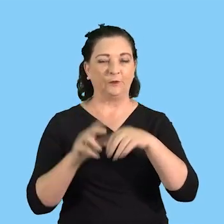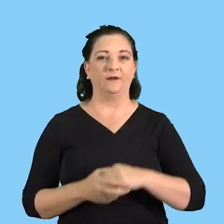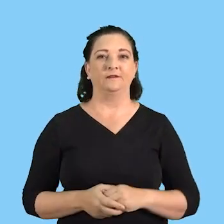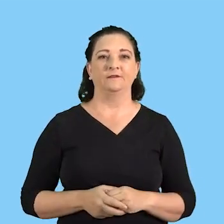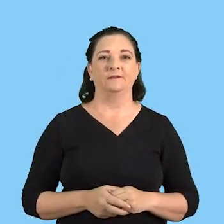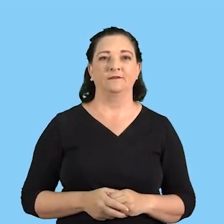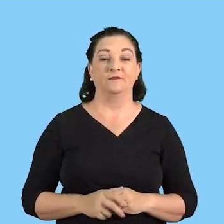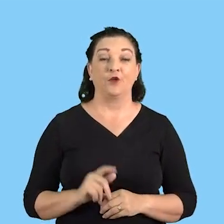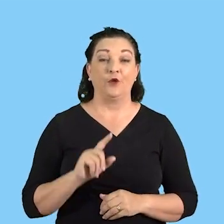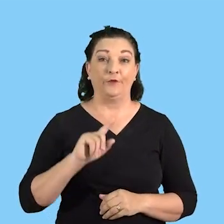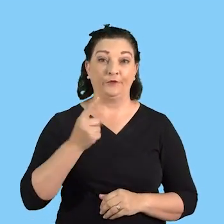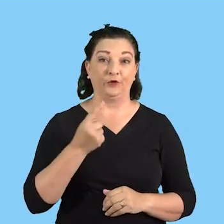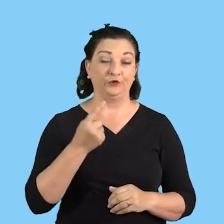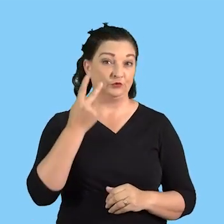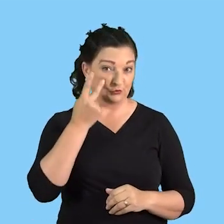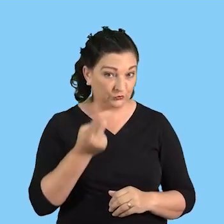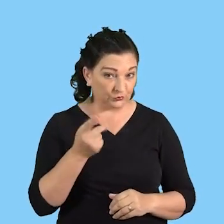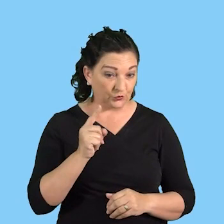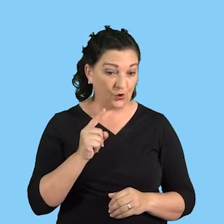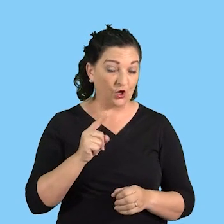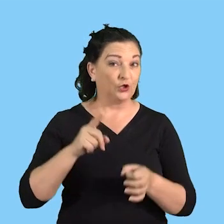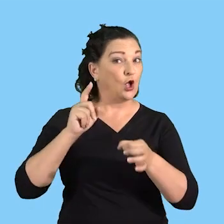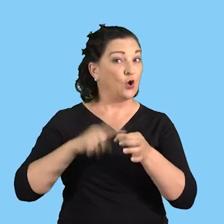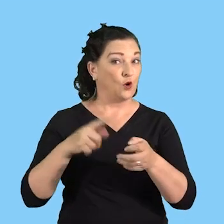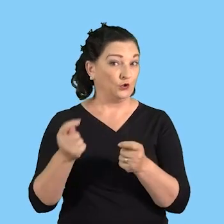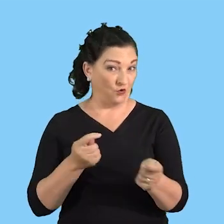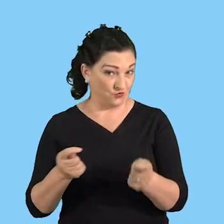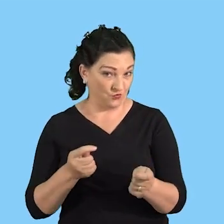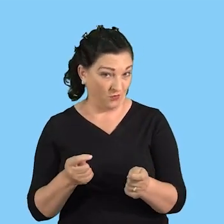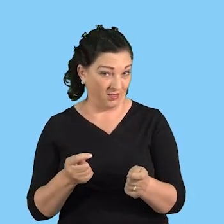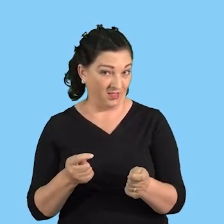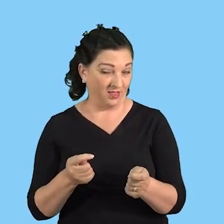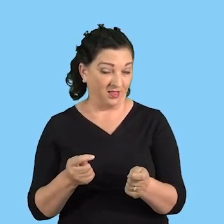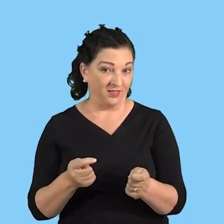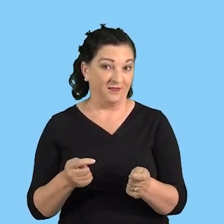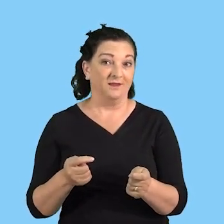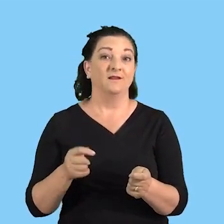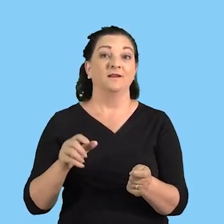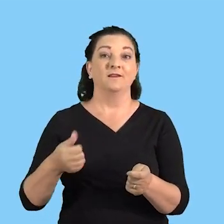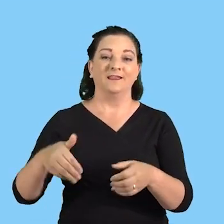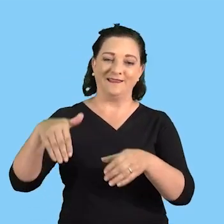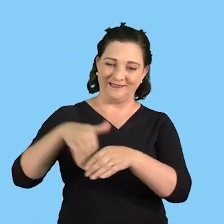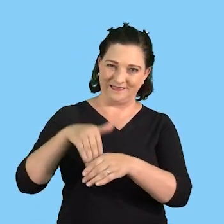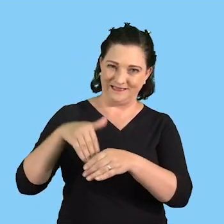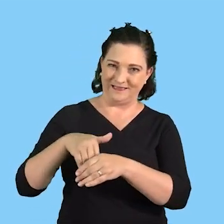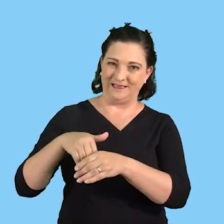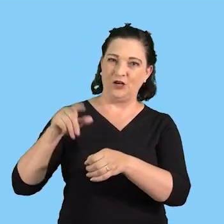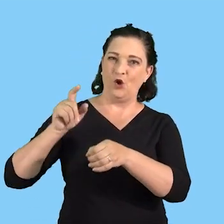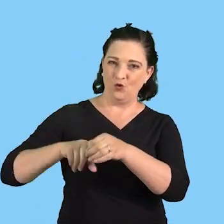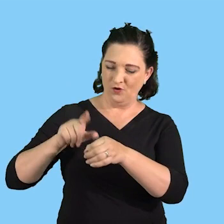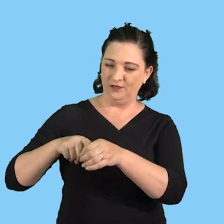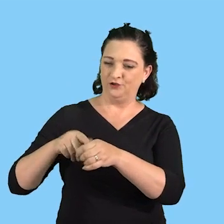in this manner. We will firstly look at our quality control, which includes quality control and